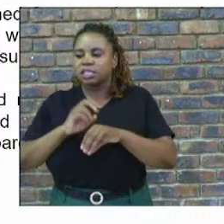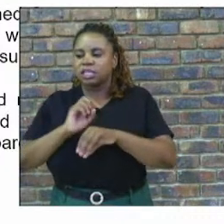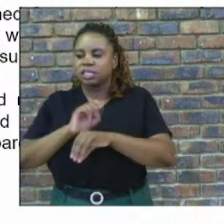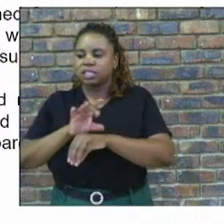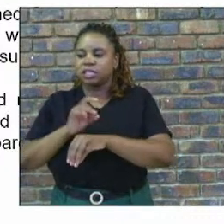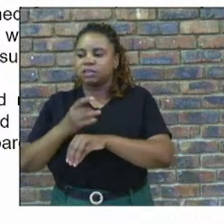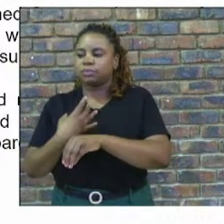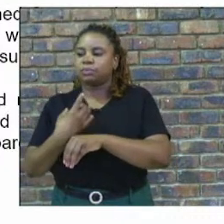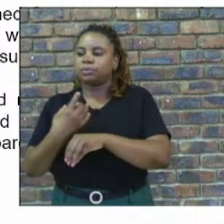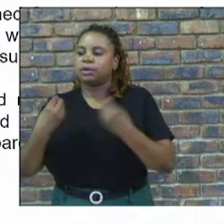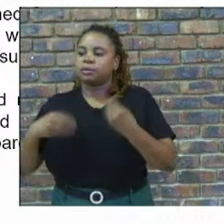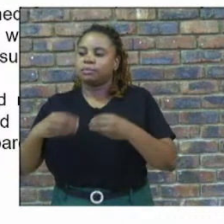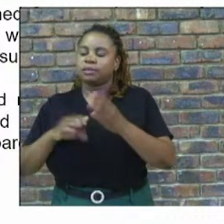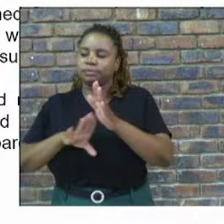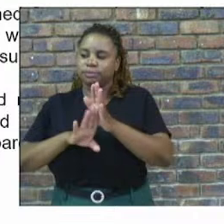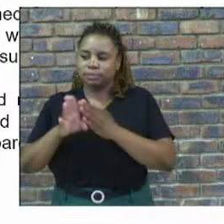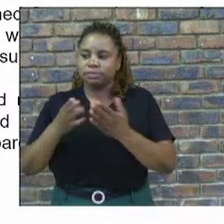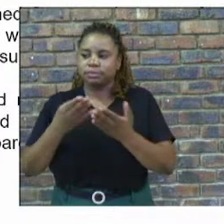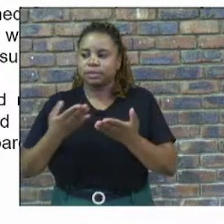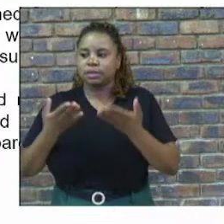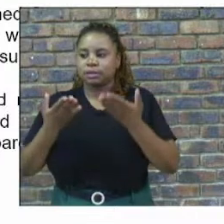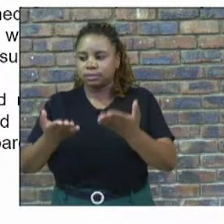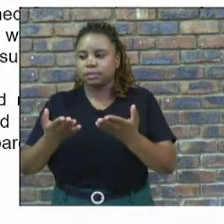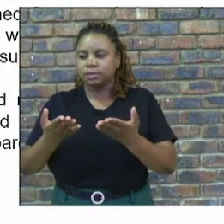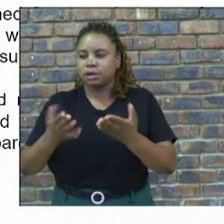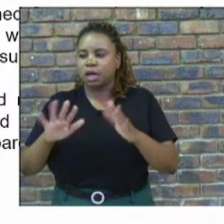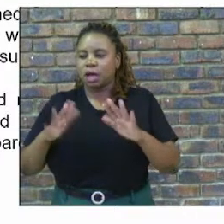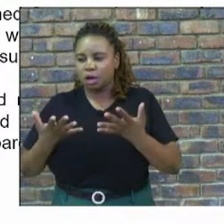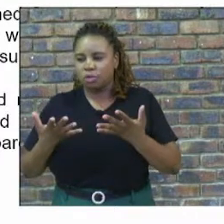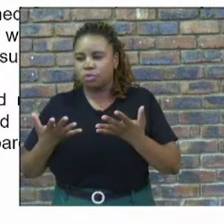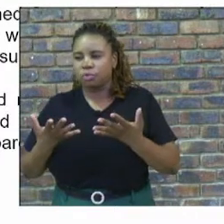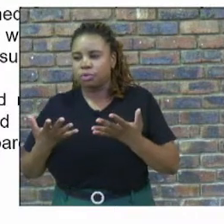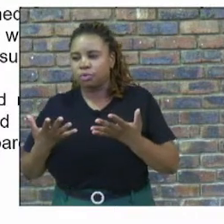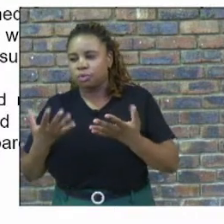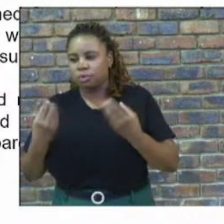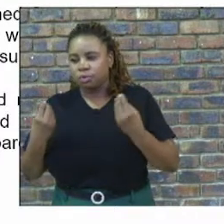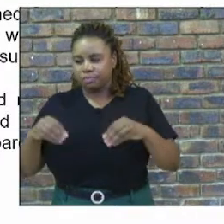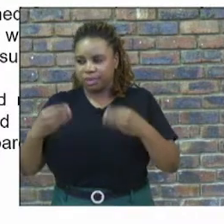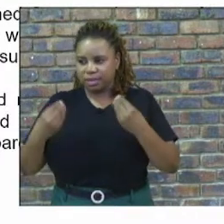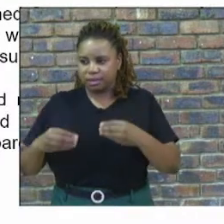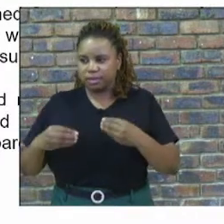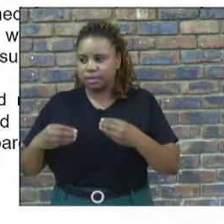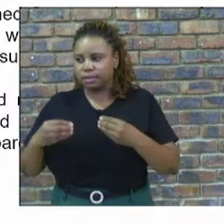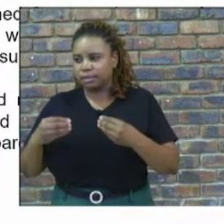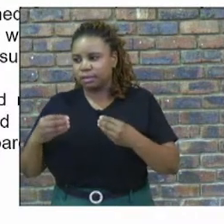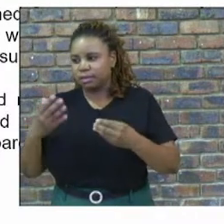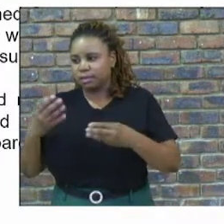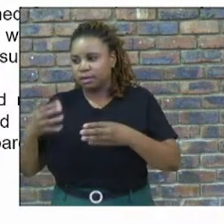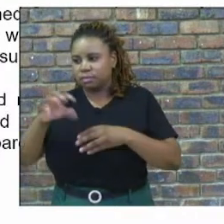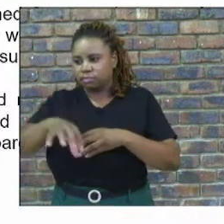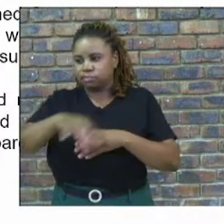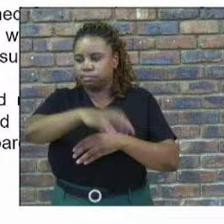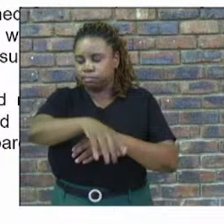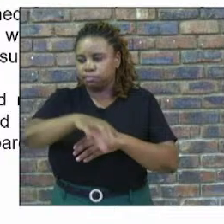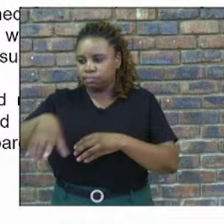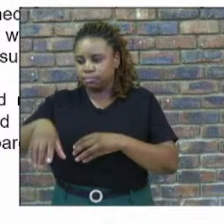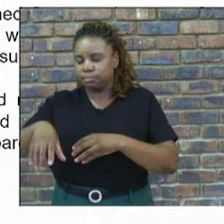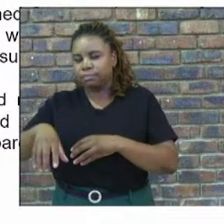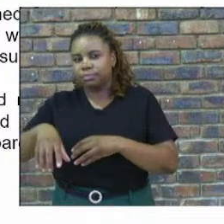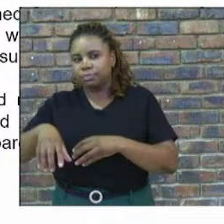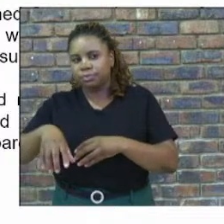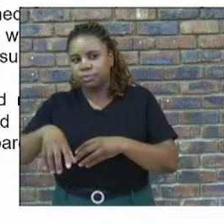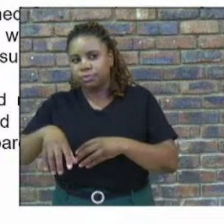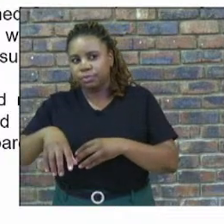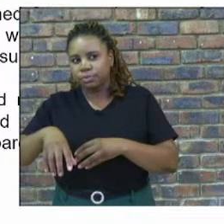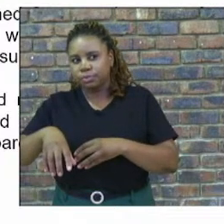development services, investment support, business facilitation, and incubator support. The vision